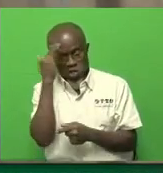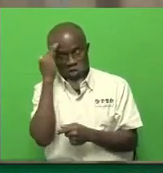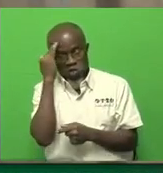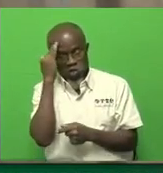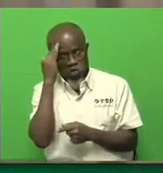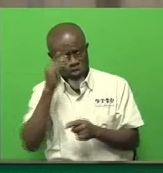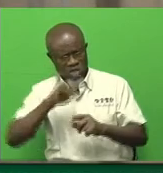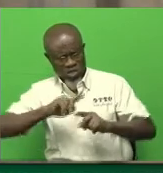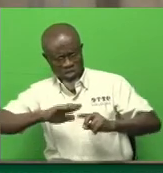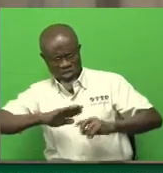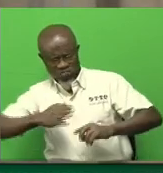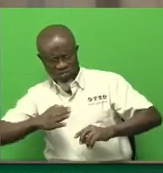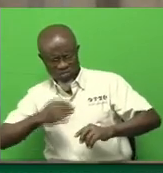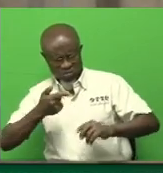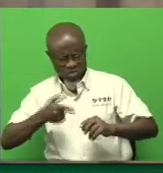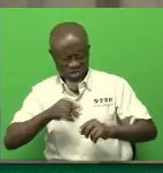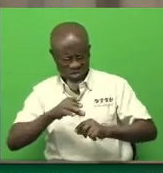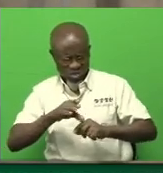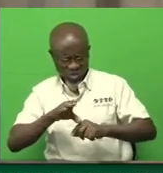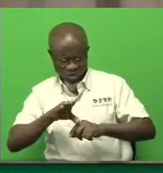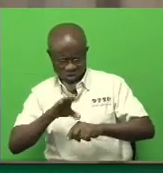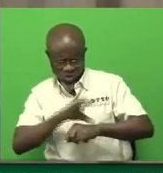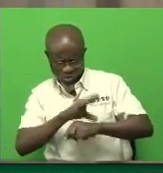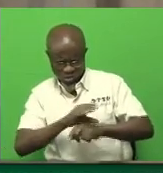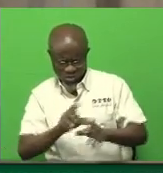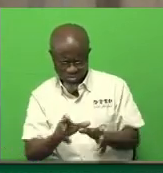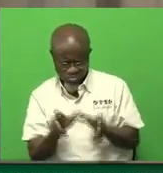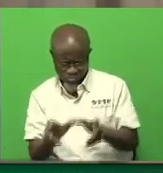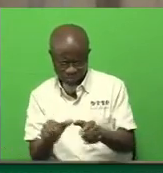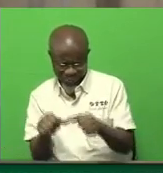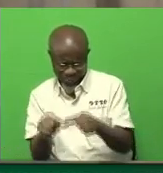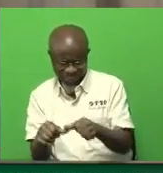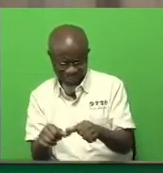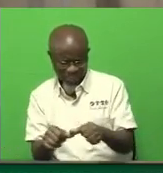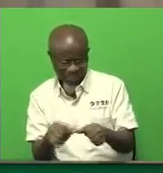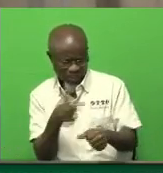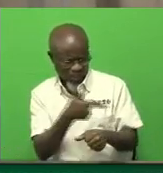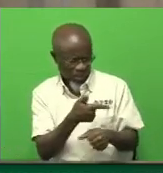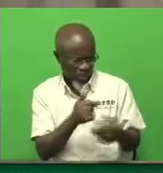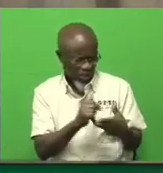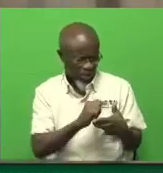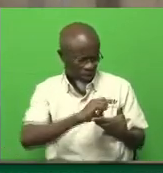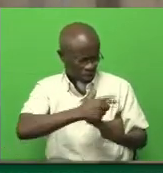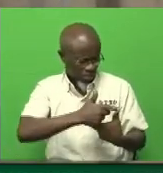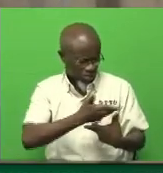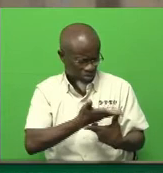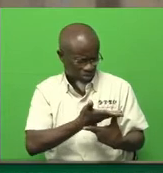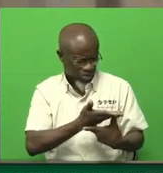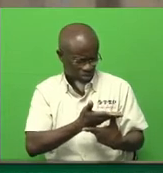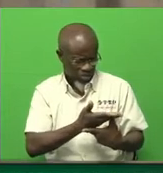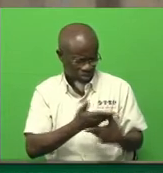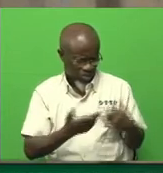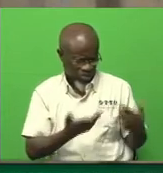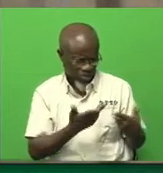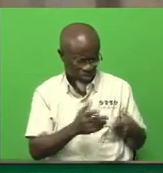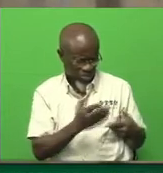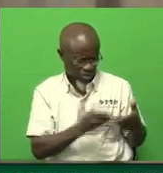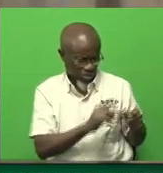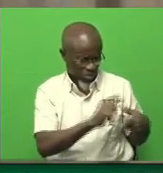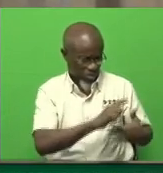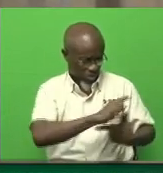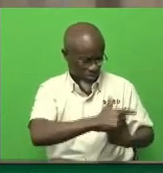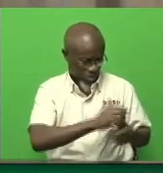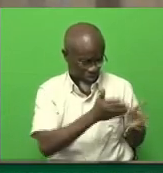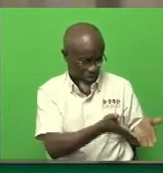coming now to tell us Dave let us pack the money back congratulations to the government they've given